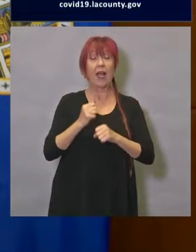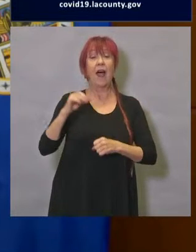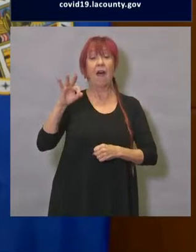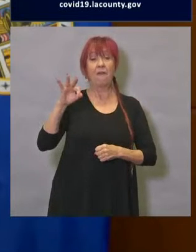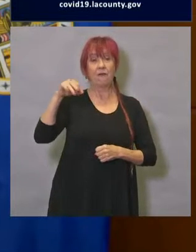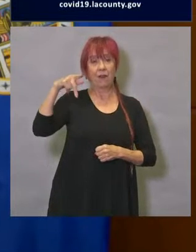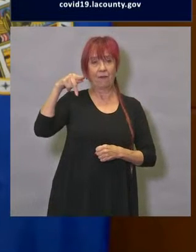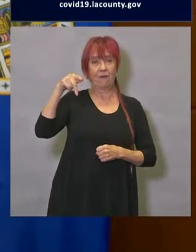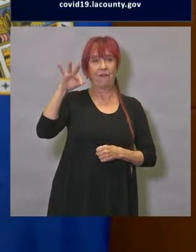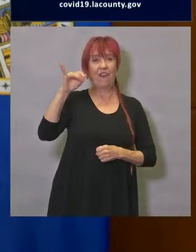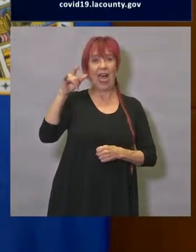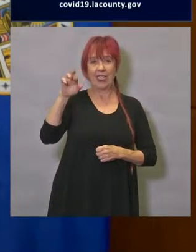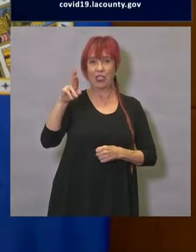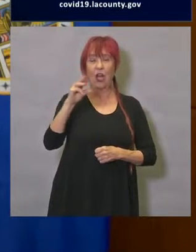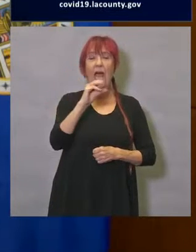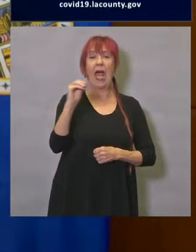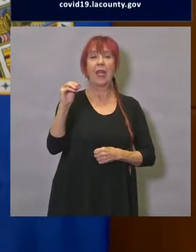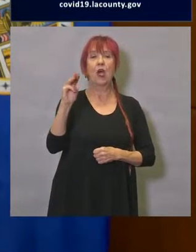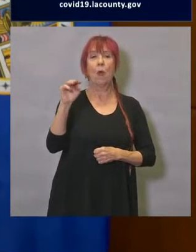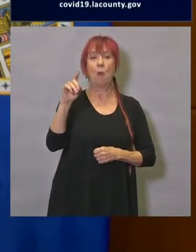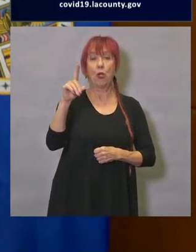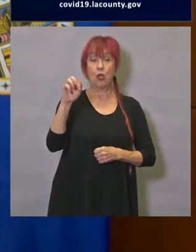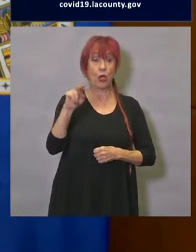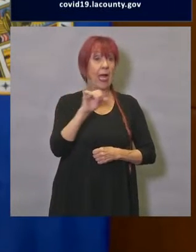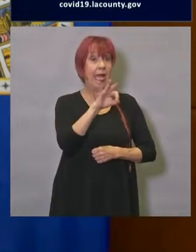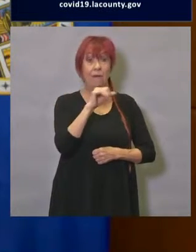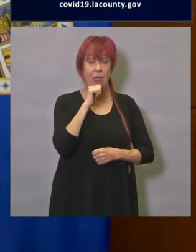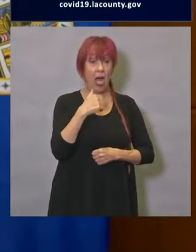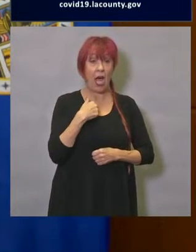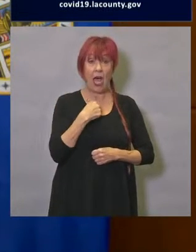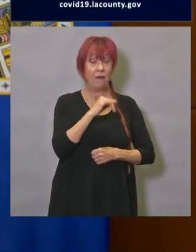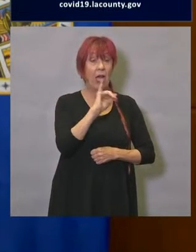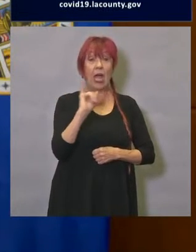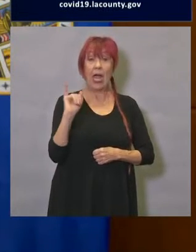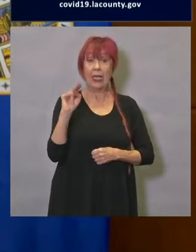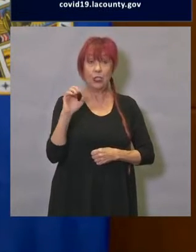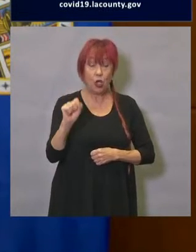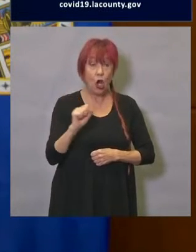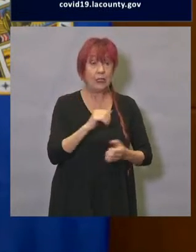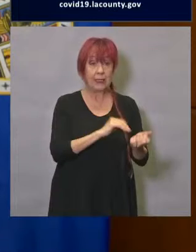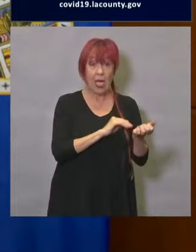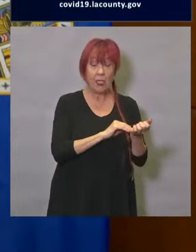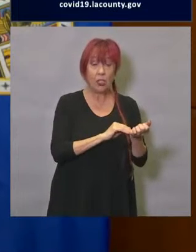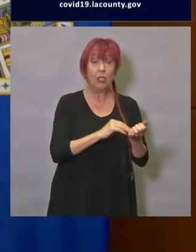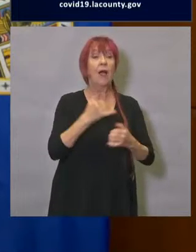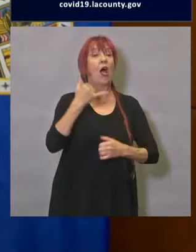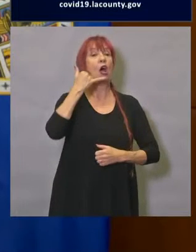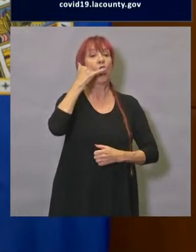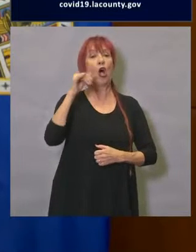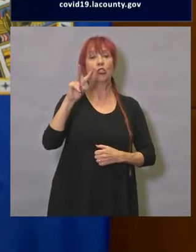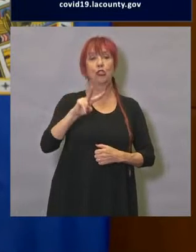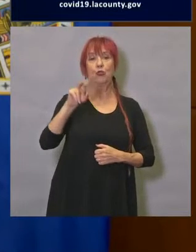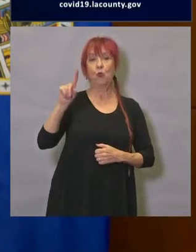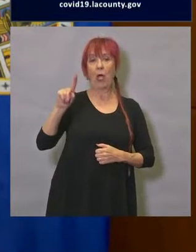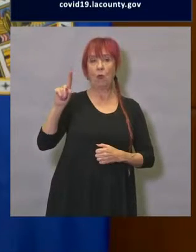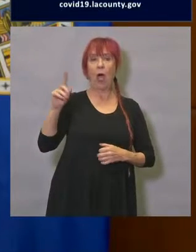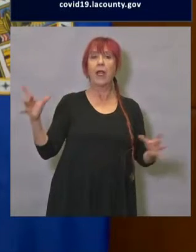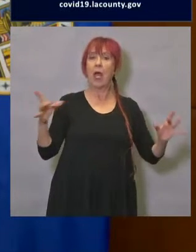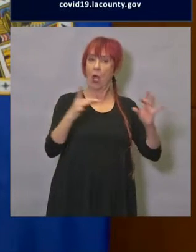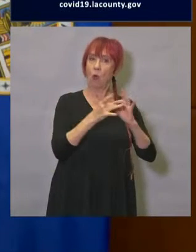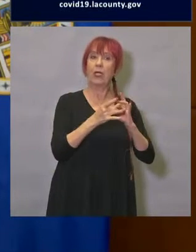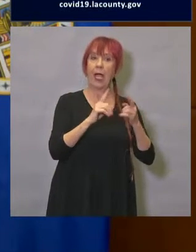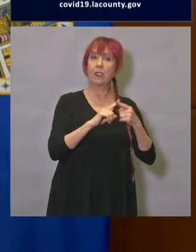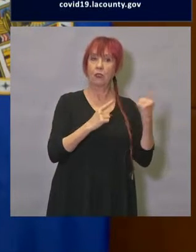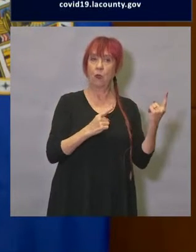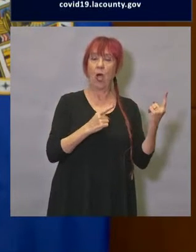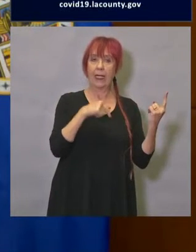that. For those that don't have a healthcare provider, simply call 211 and you can be connected to one here at the County of Los